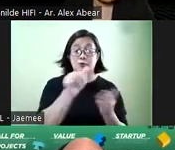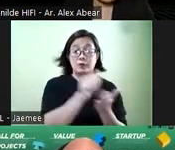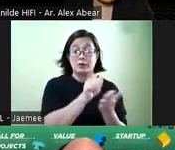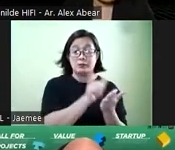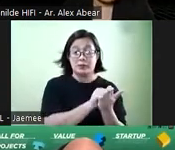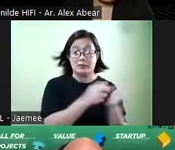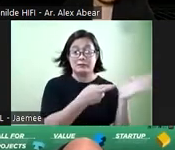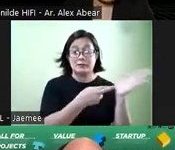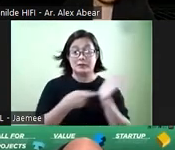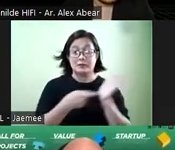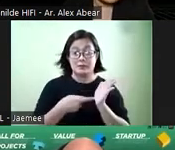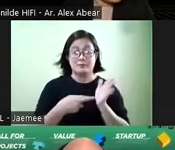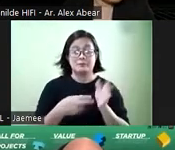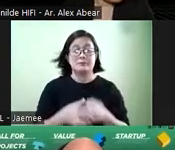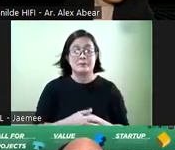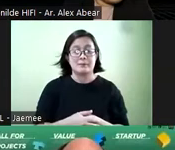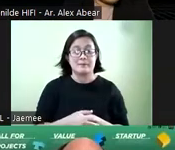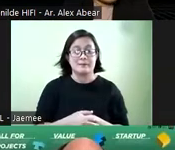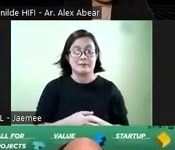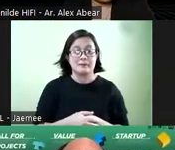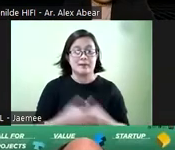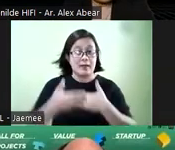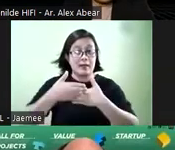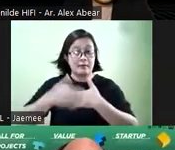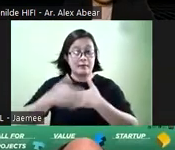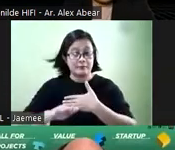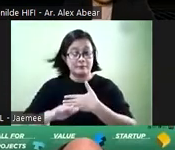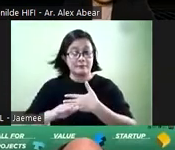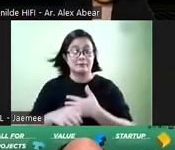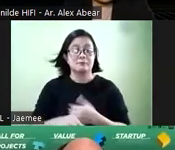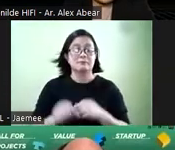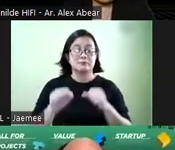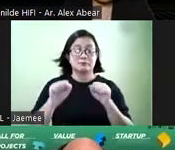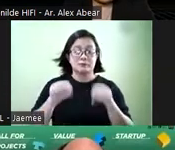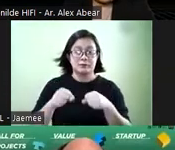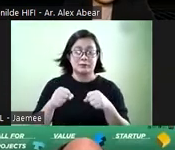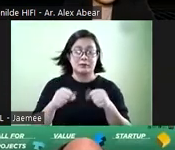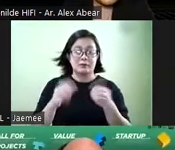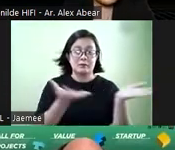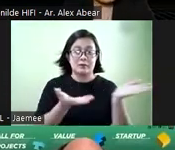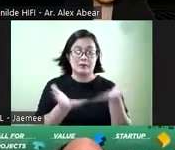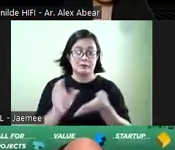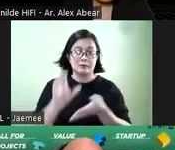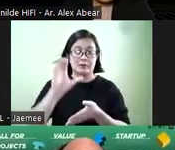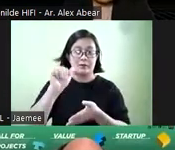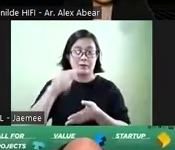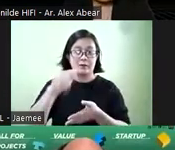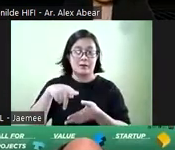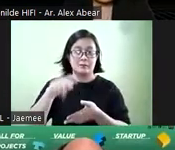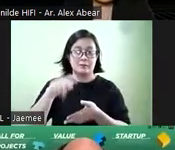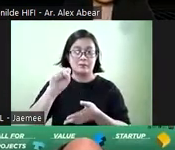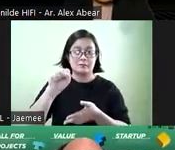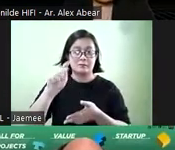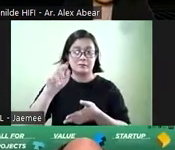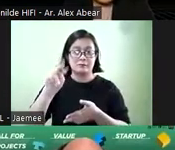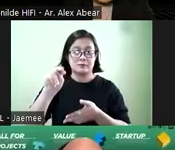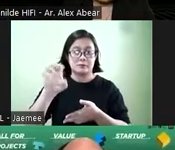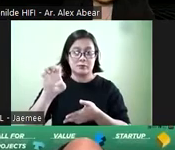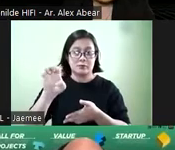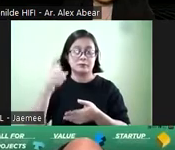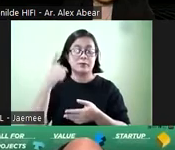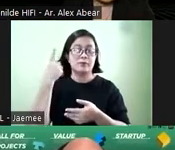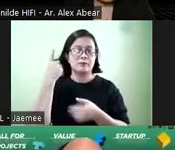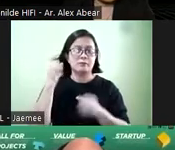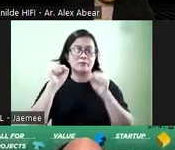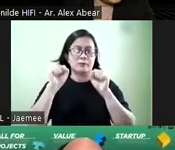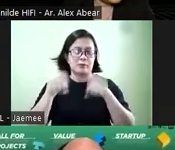requirements. And afterwards, you can upload that to the Capstone database, in which we can, you have